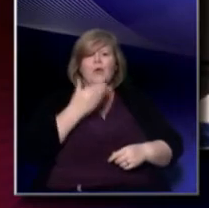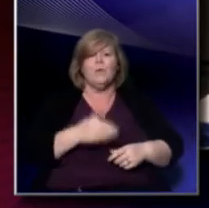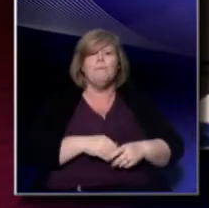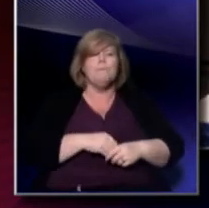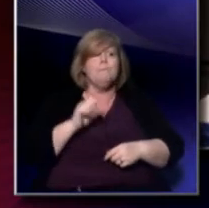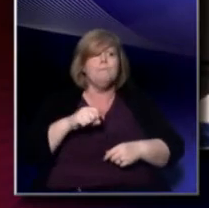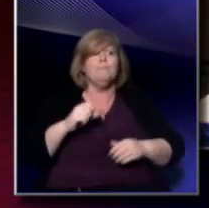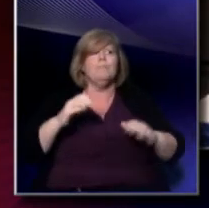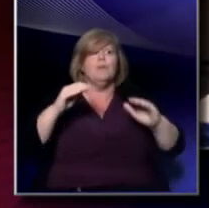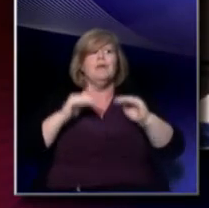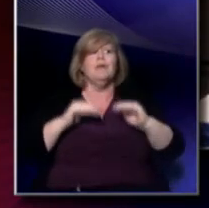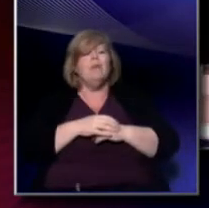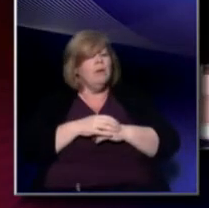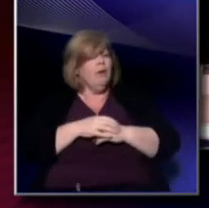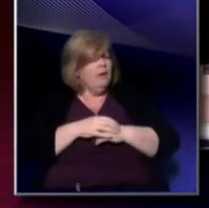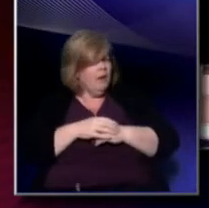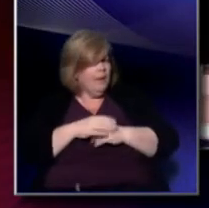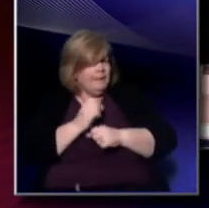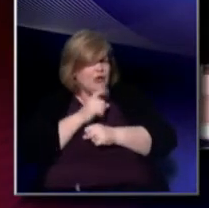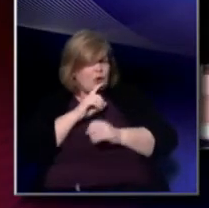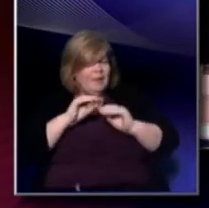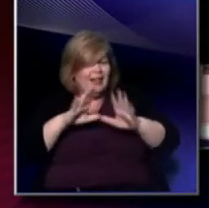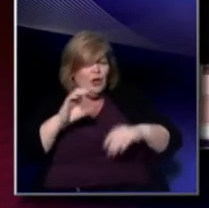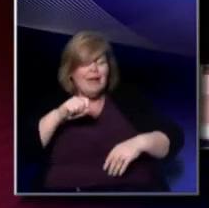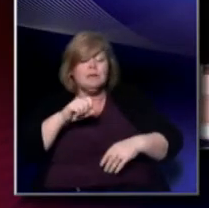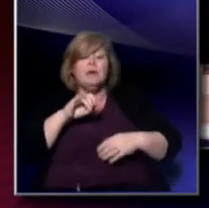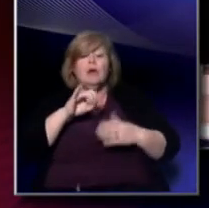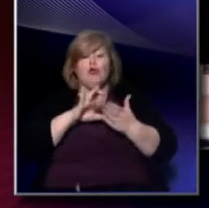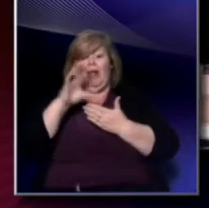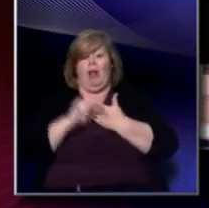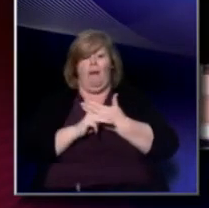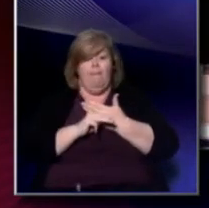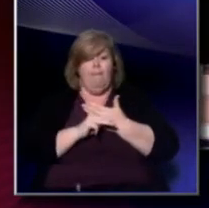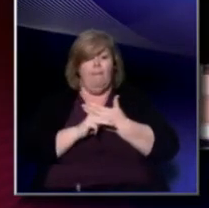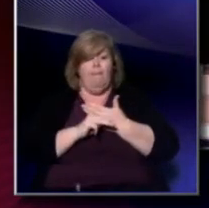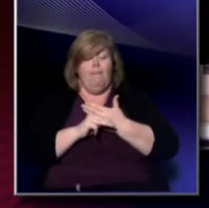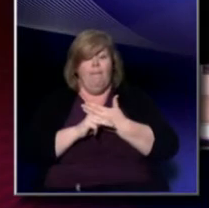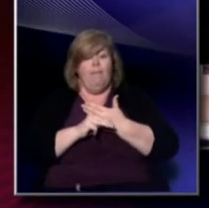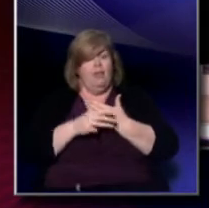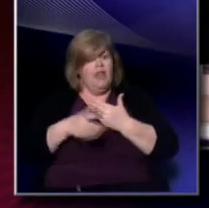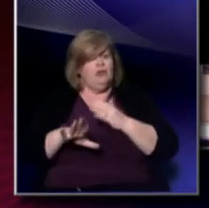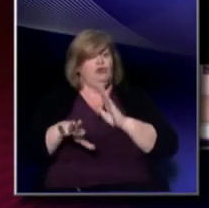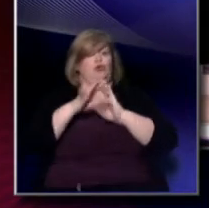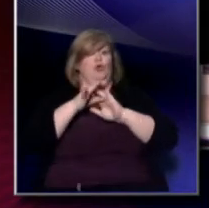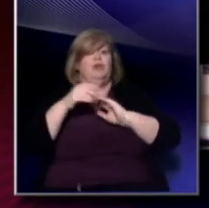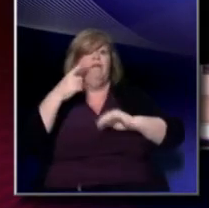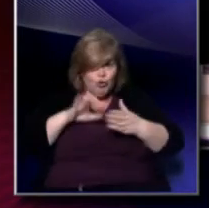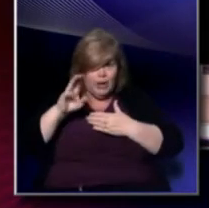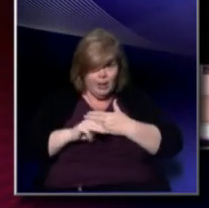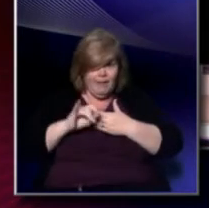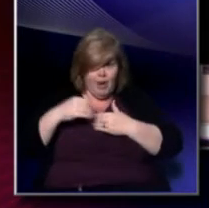Hi, this is David Nigro. Whatever the curriculum is chosen for ASD and